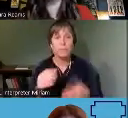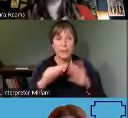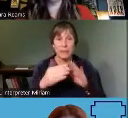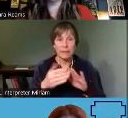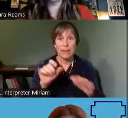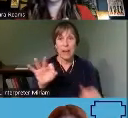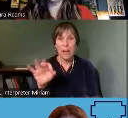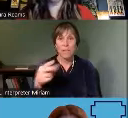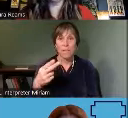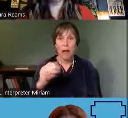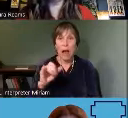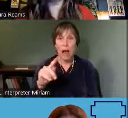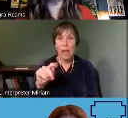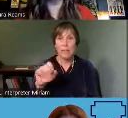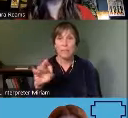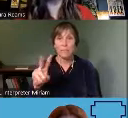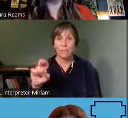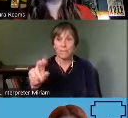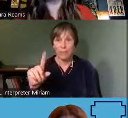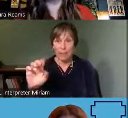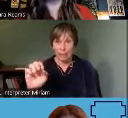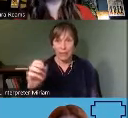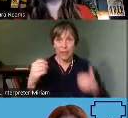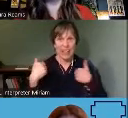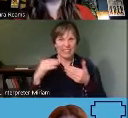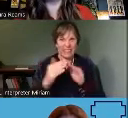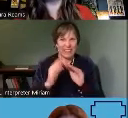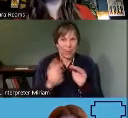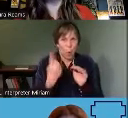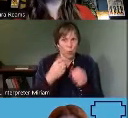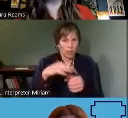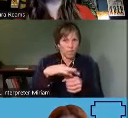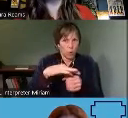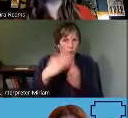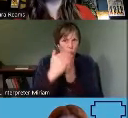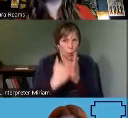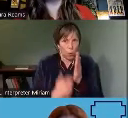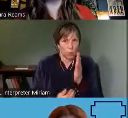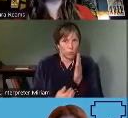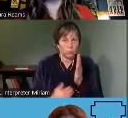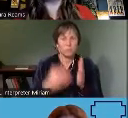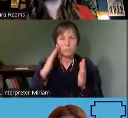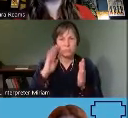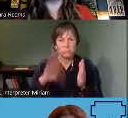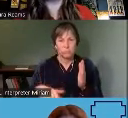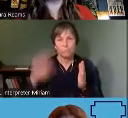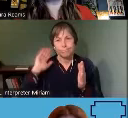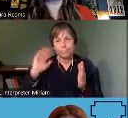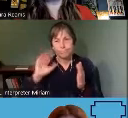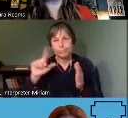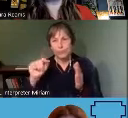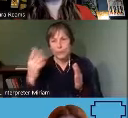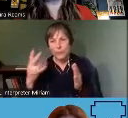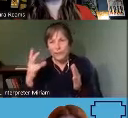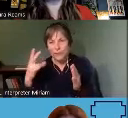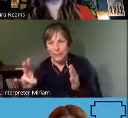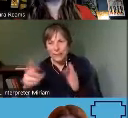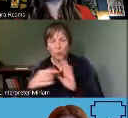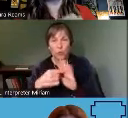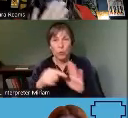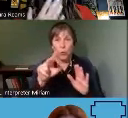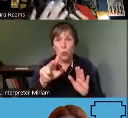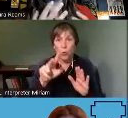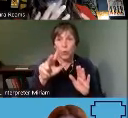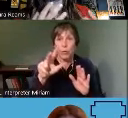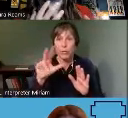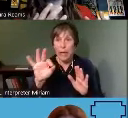maintains its own city only voter roll so what we see here for example back in 2017 the 39 percent that it's showing for voter turnout